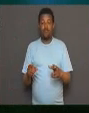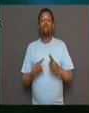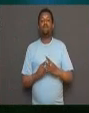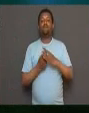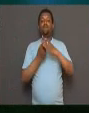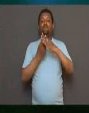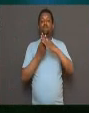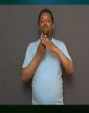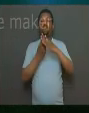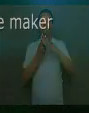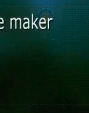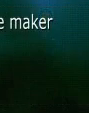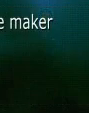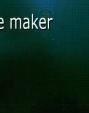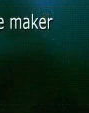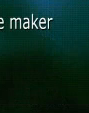Begin.